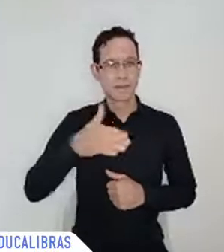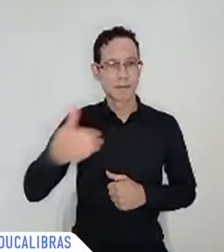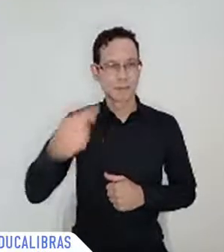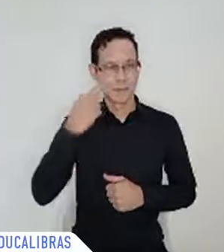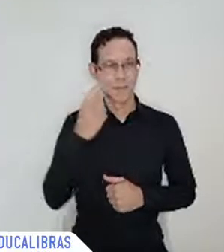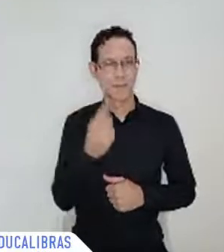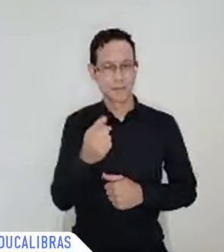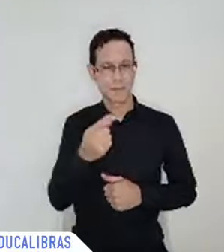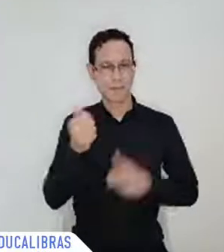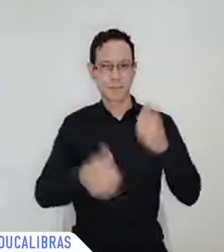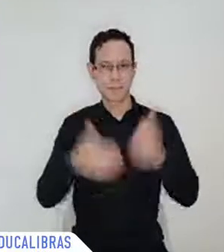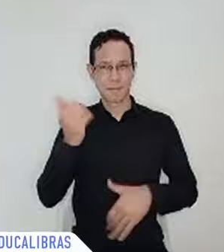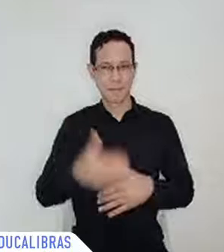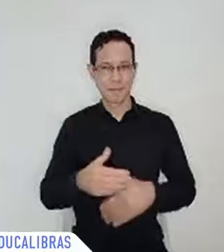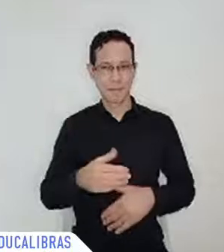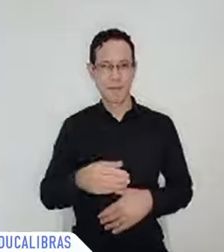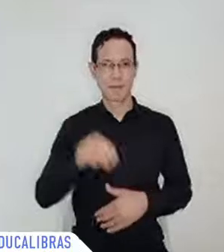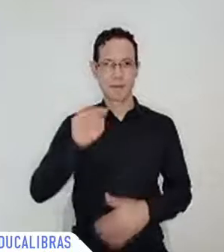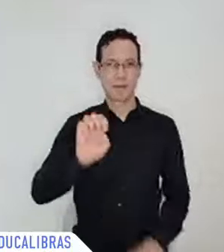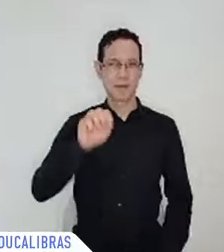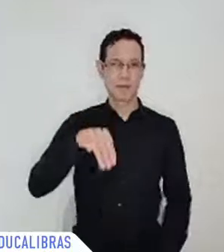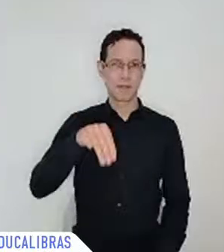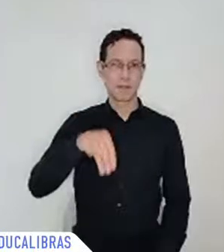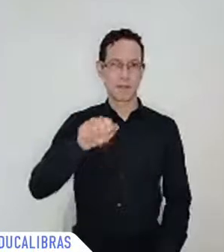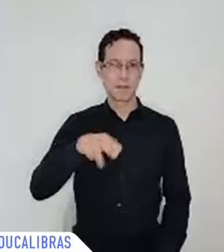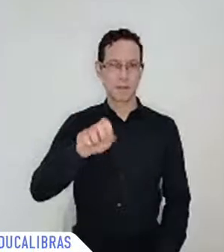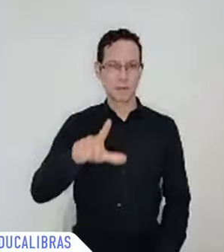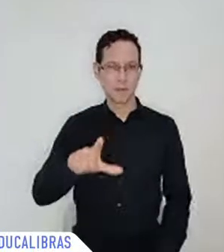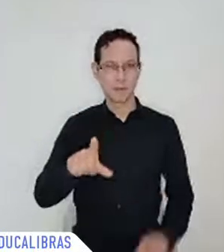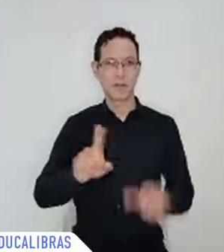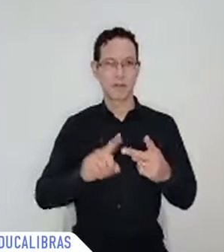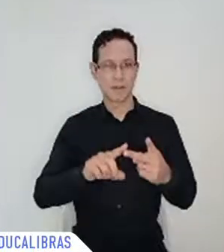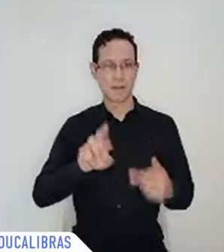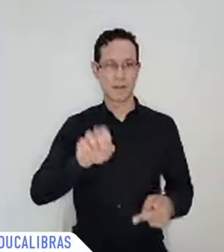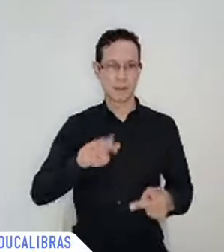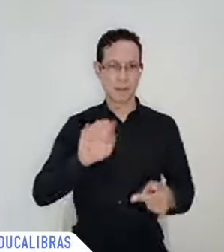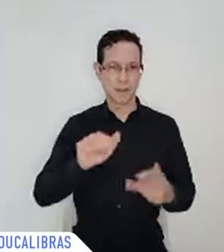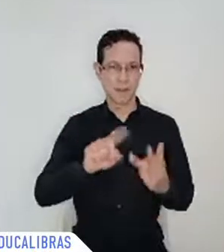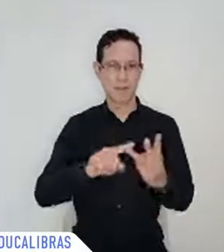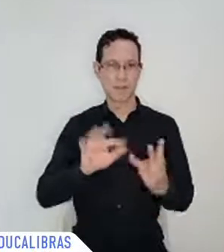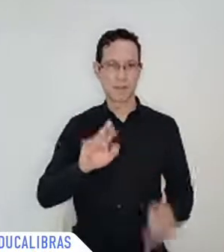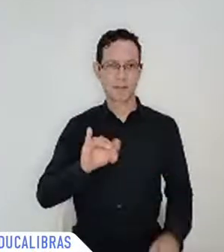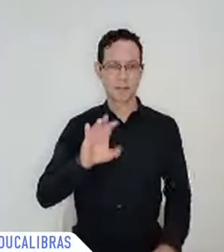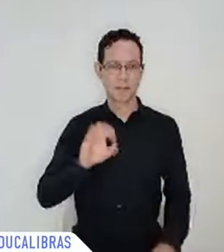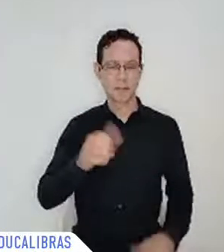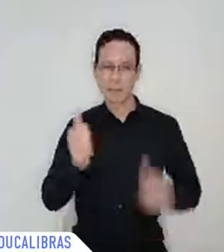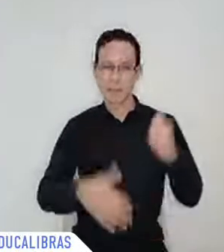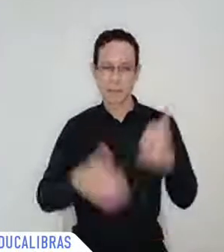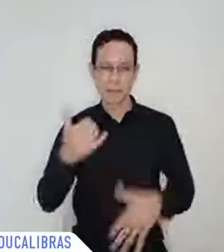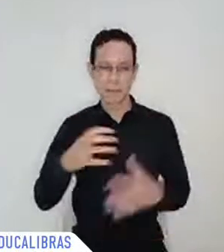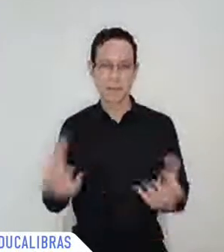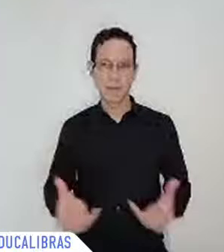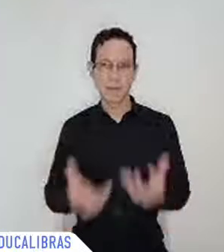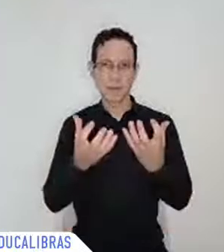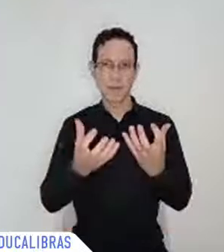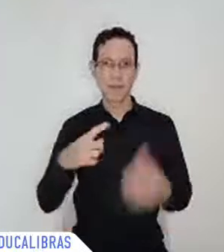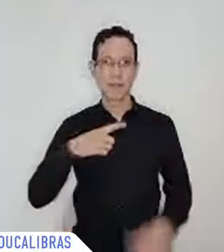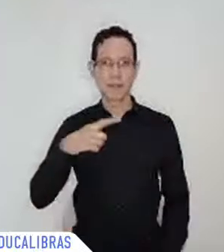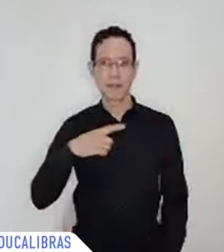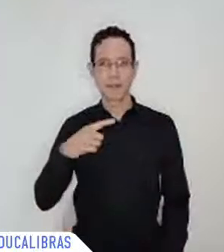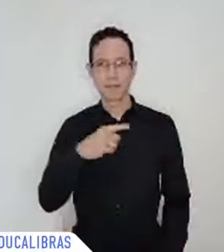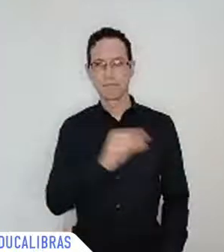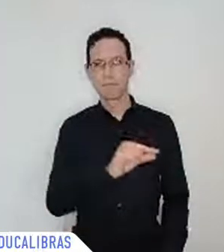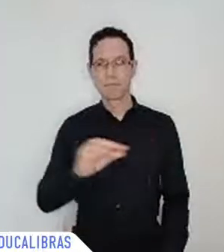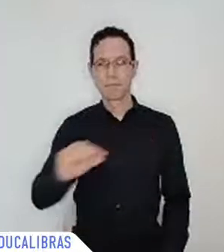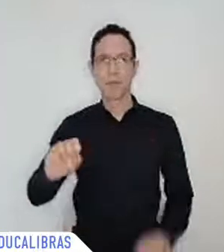these trends you were mentioning, and also Freixo and Renata talked